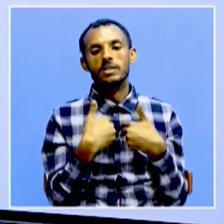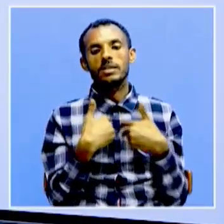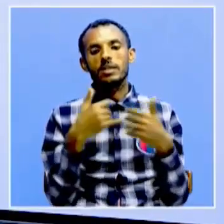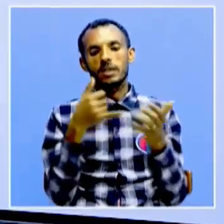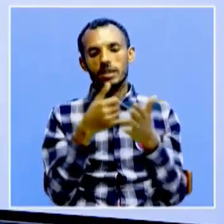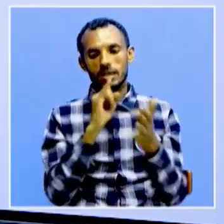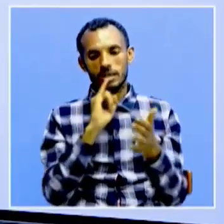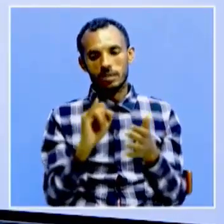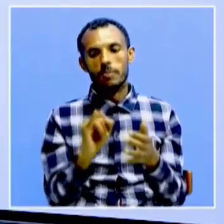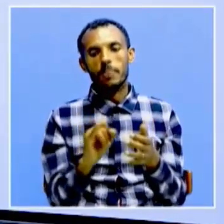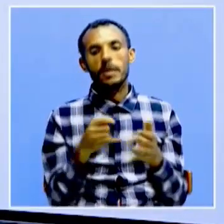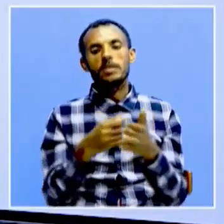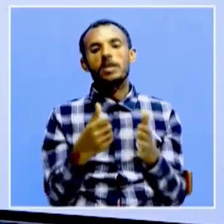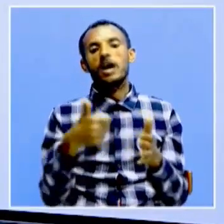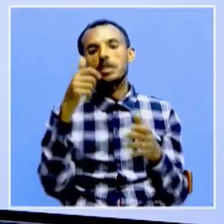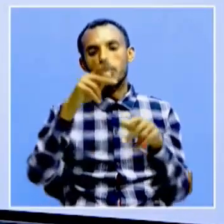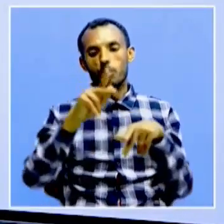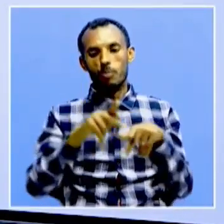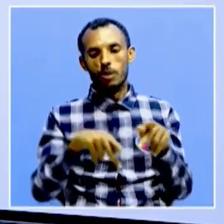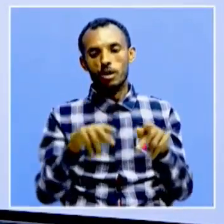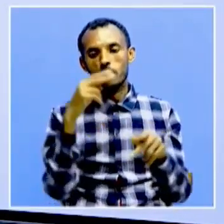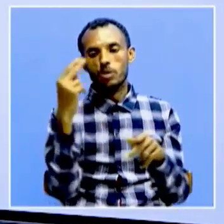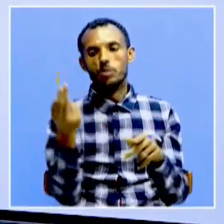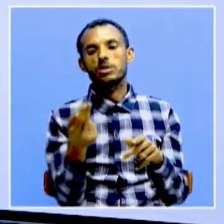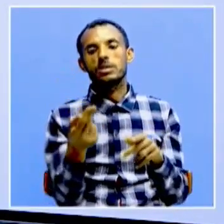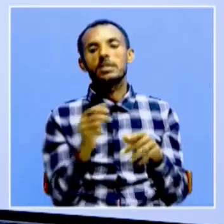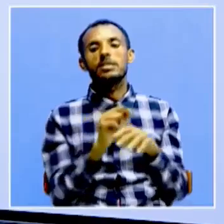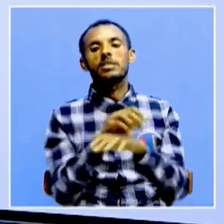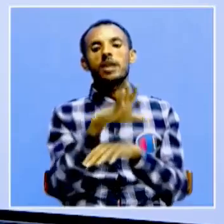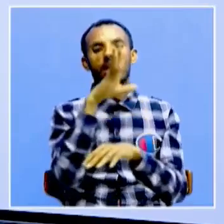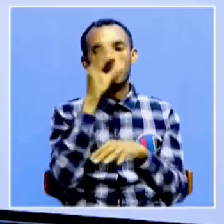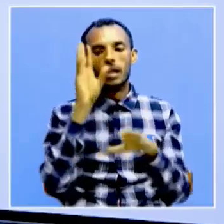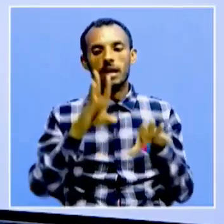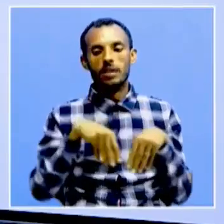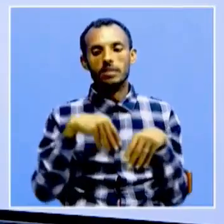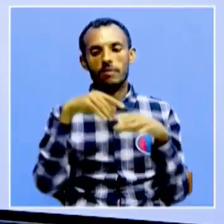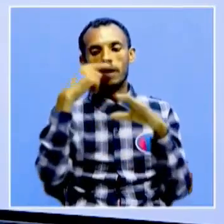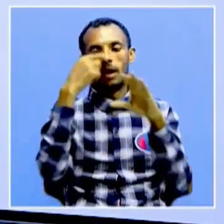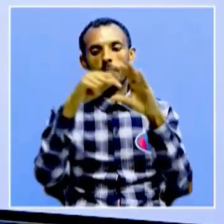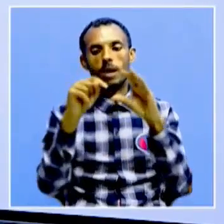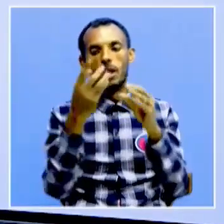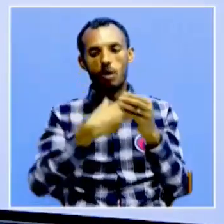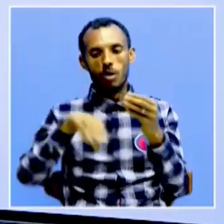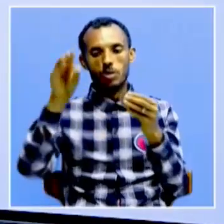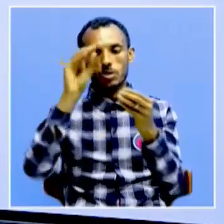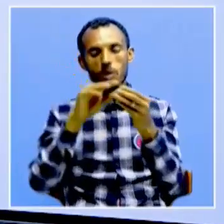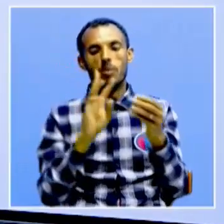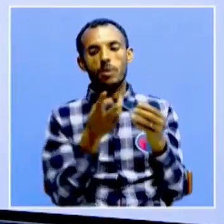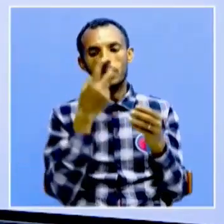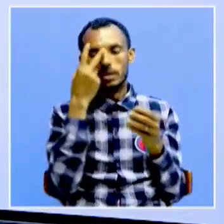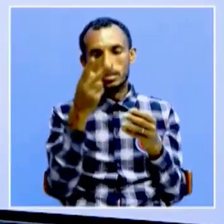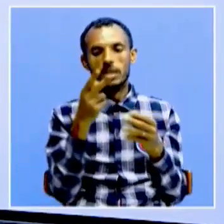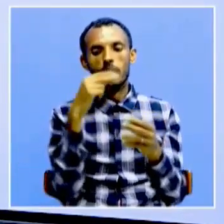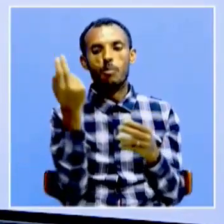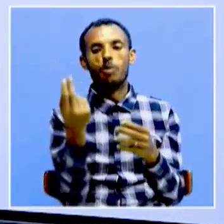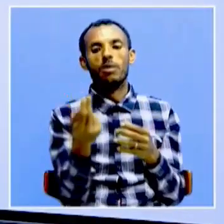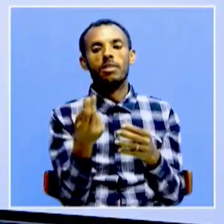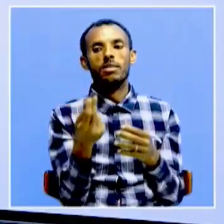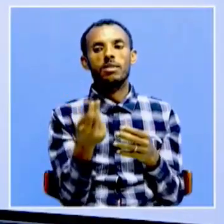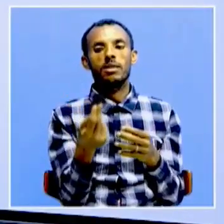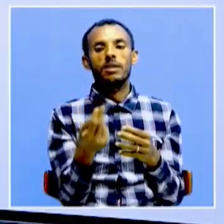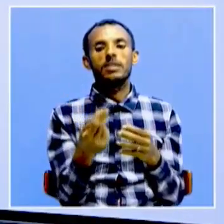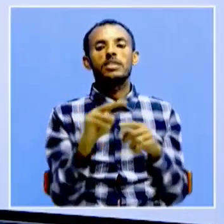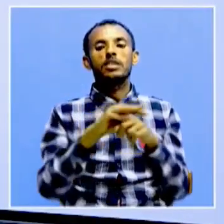is for the other people that use to send and receive emails. And also, we have seen its importance for